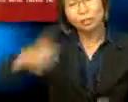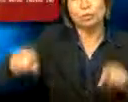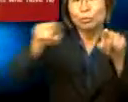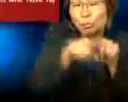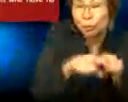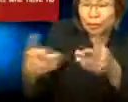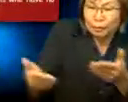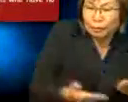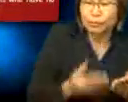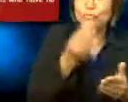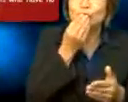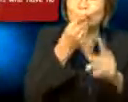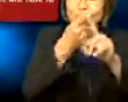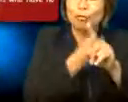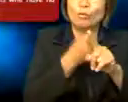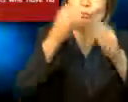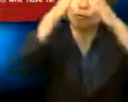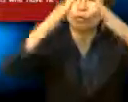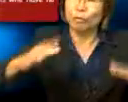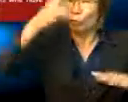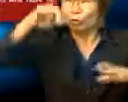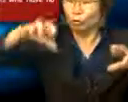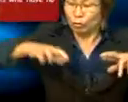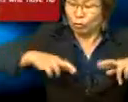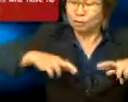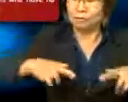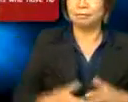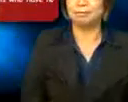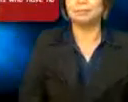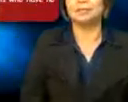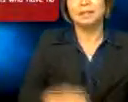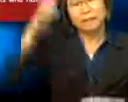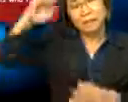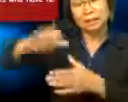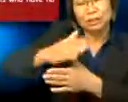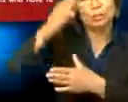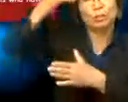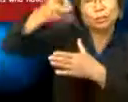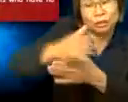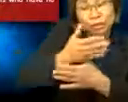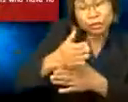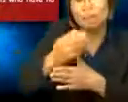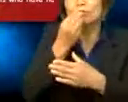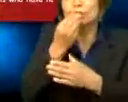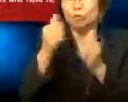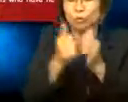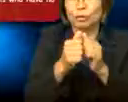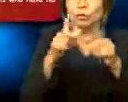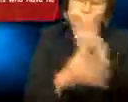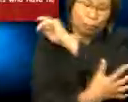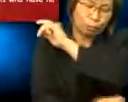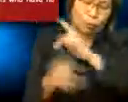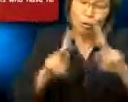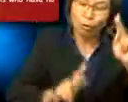brings food from home for recess. He will share his food with the poor peoples who have